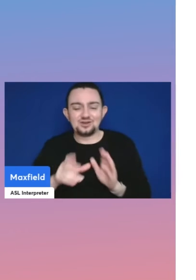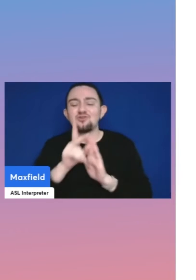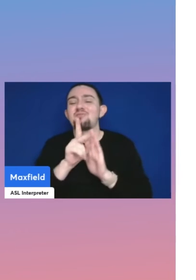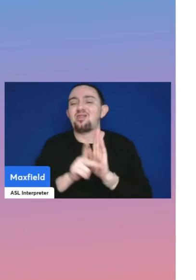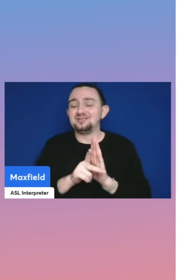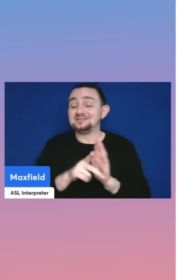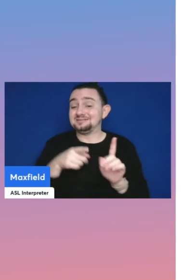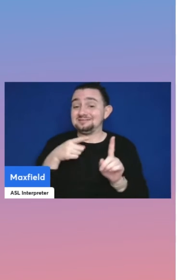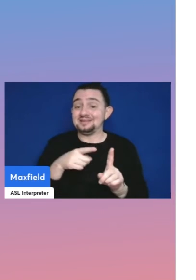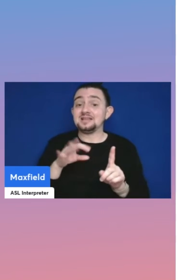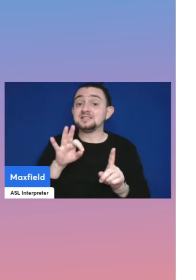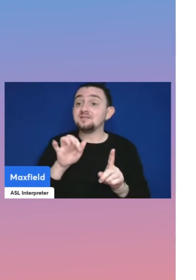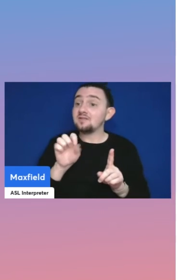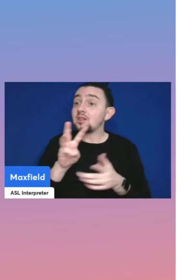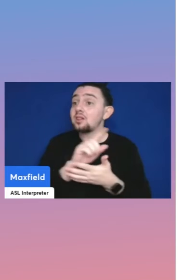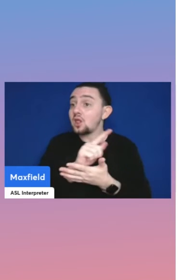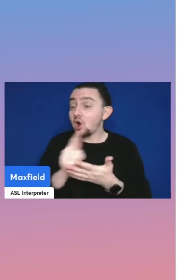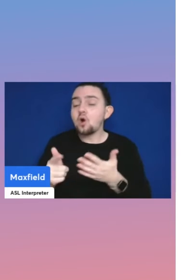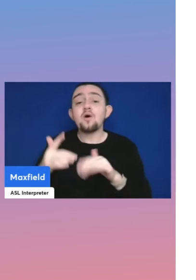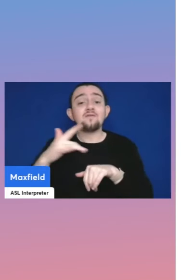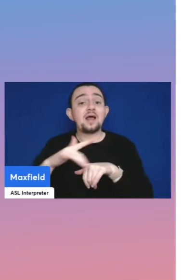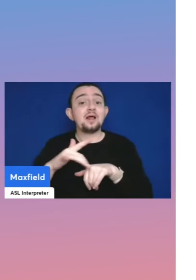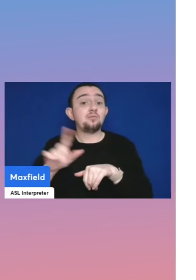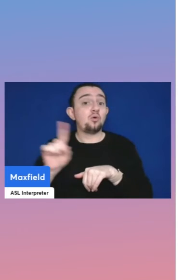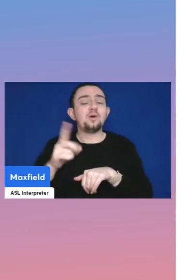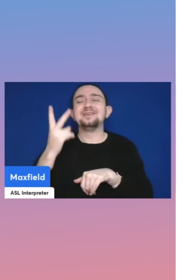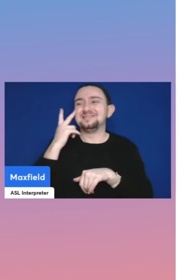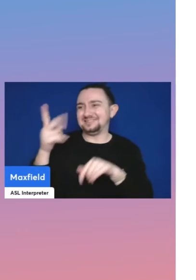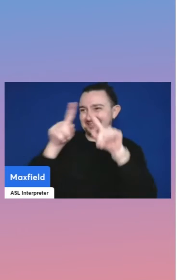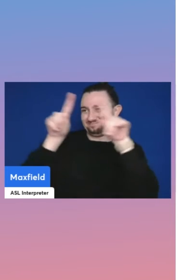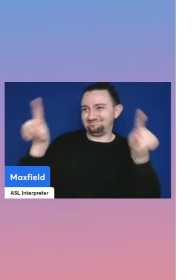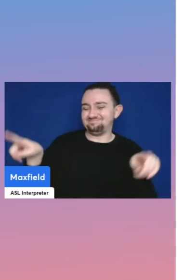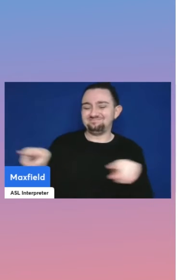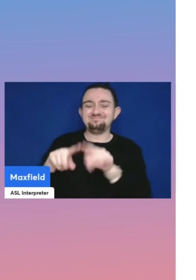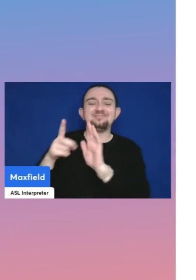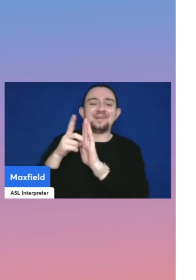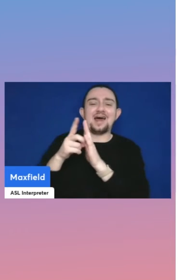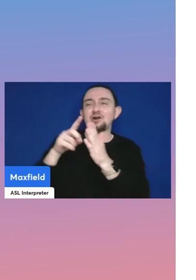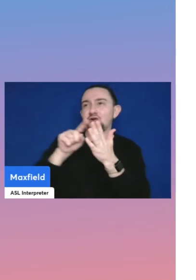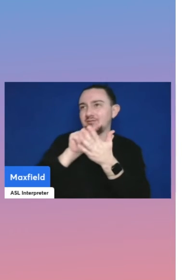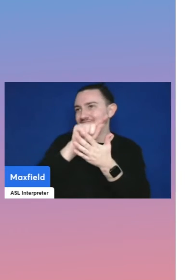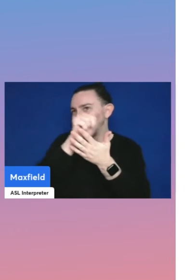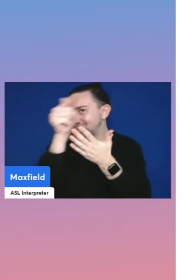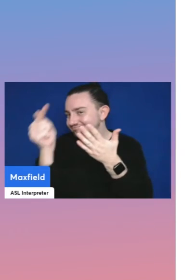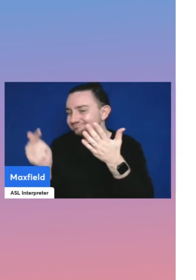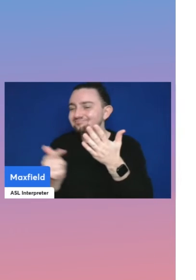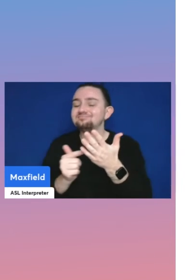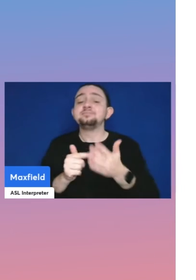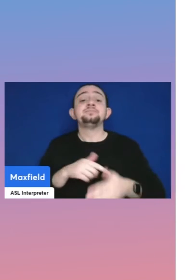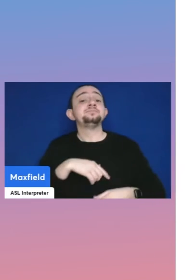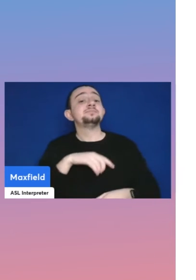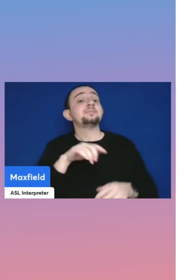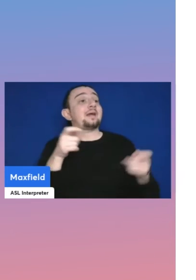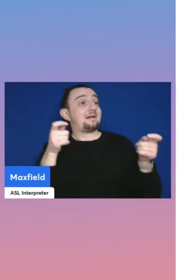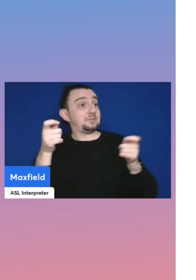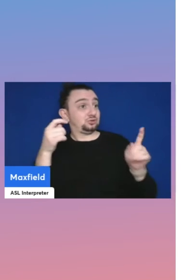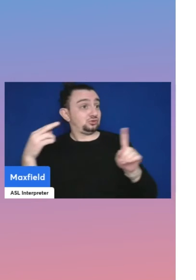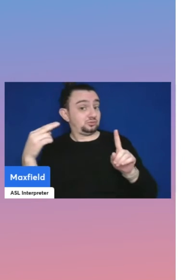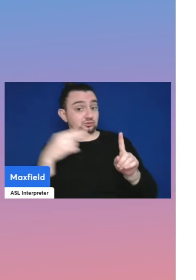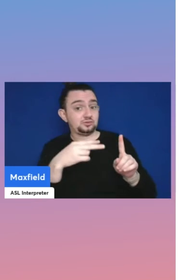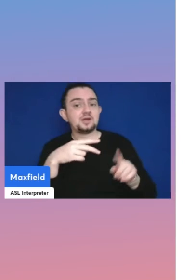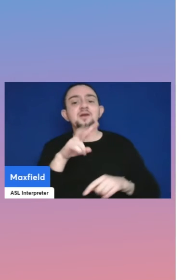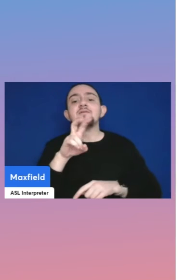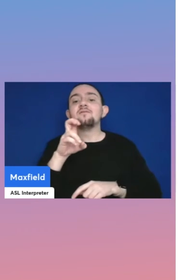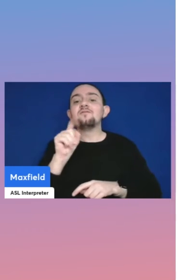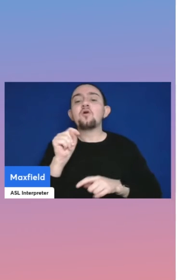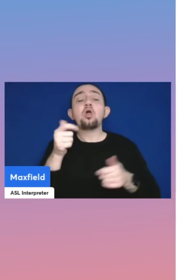also available in the diagram you are able to see. Well, on the administration side, Vault administrators